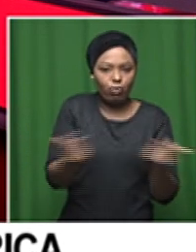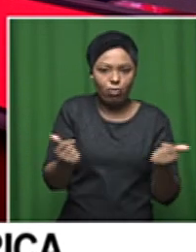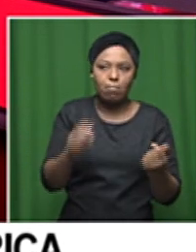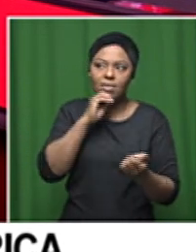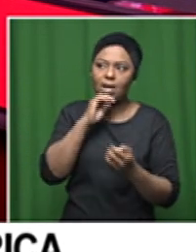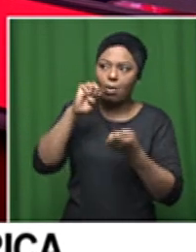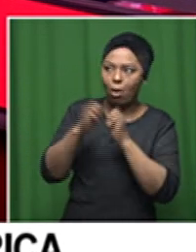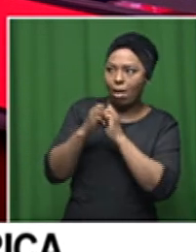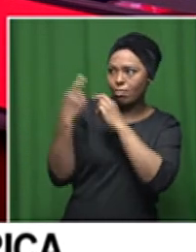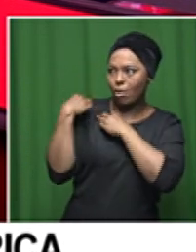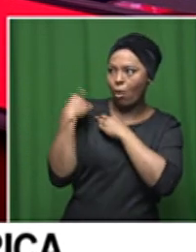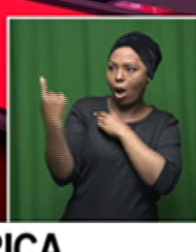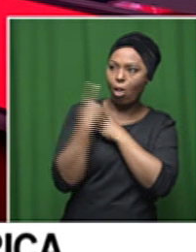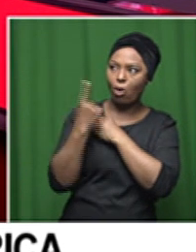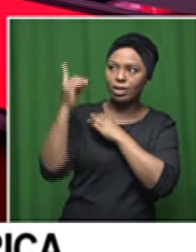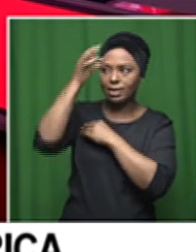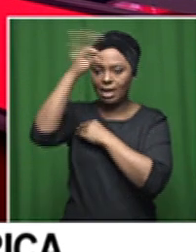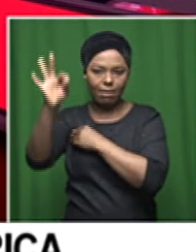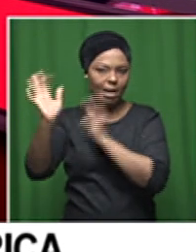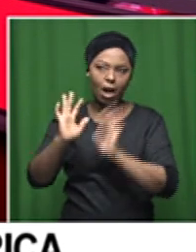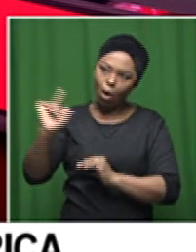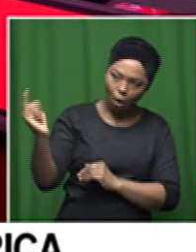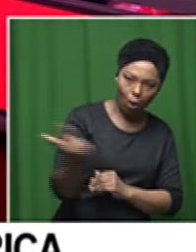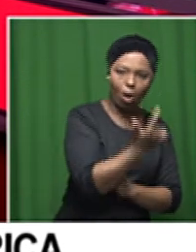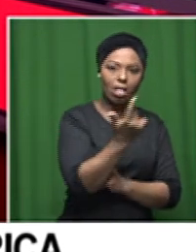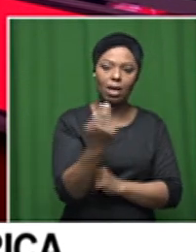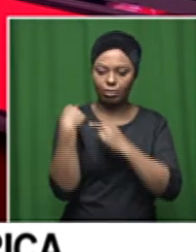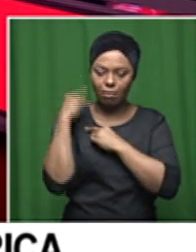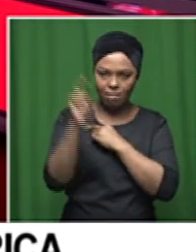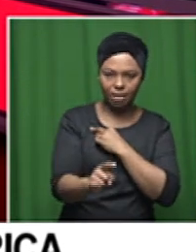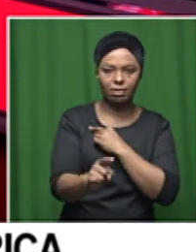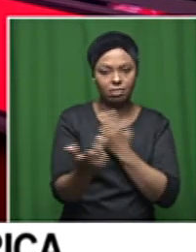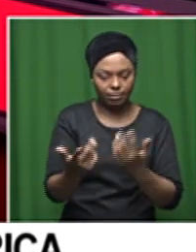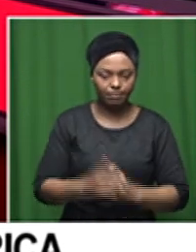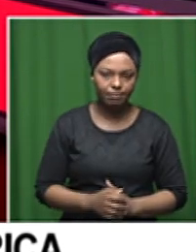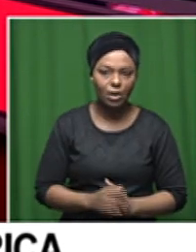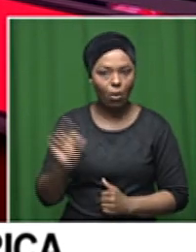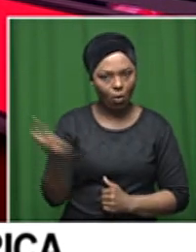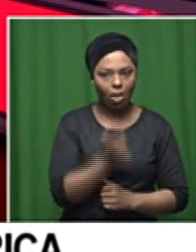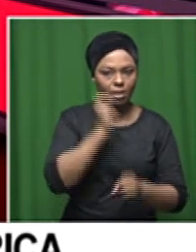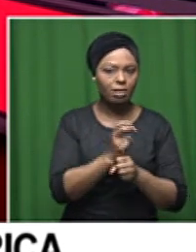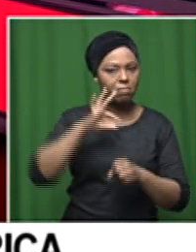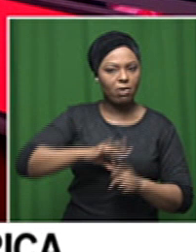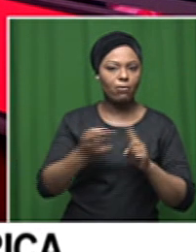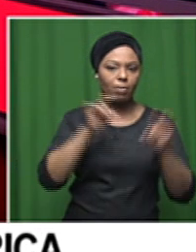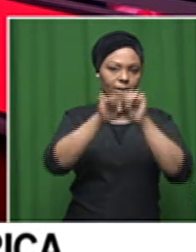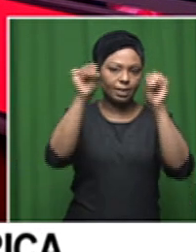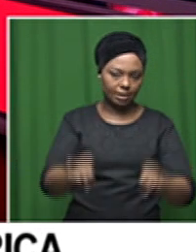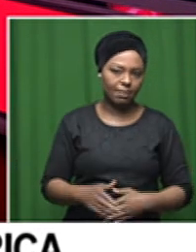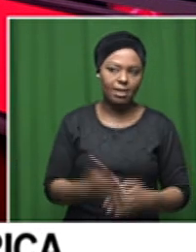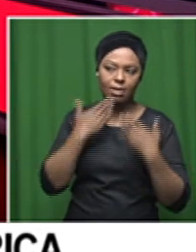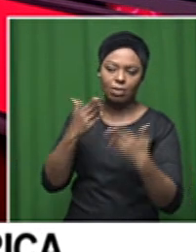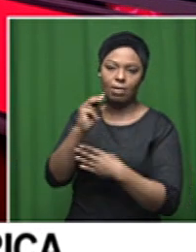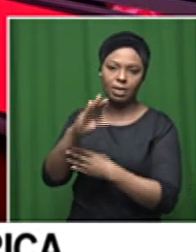just the government. It's a job for everyone, because everyone has to benefit from the system. Thank you so much for joining us, Mr. MEC, and that is